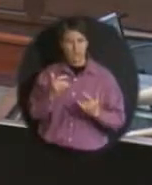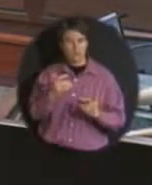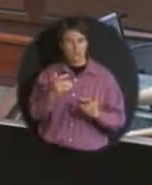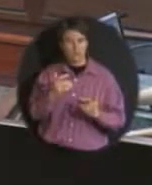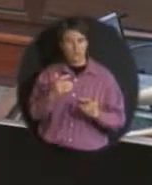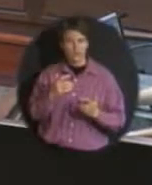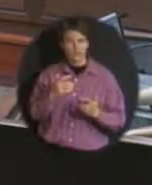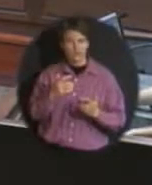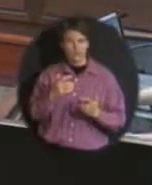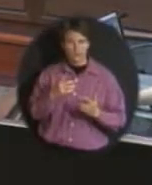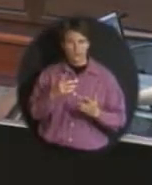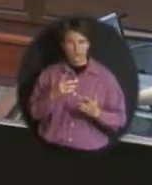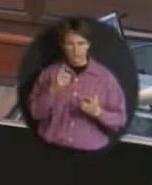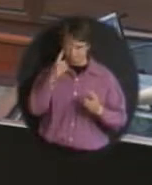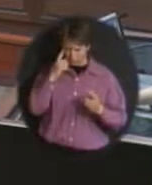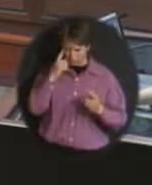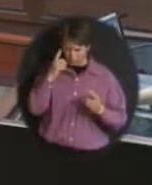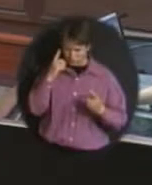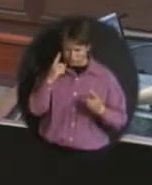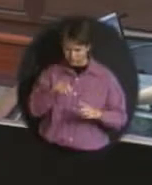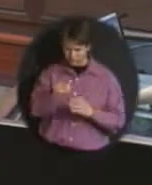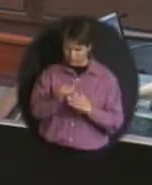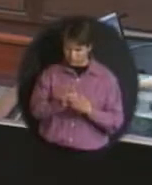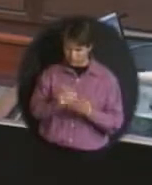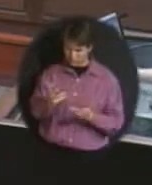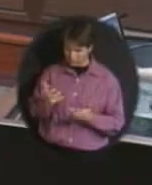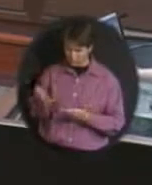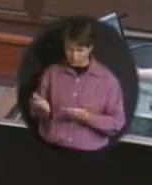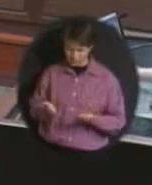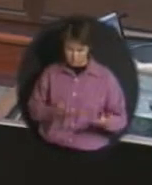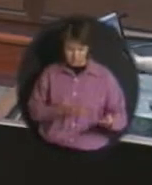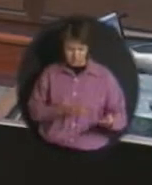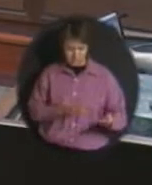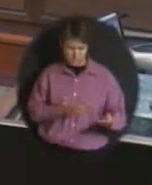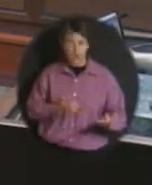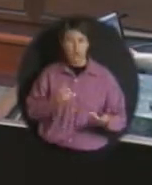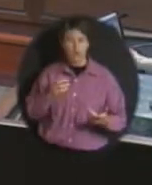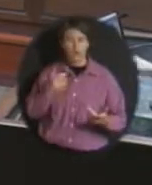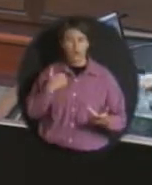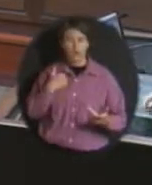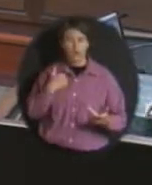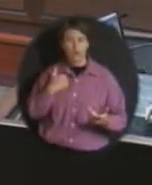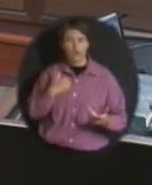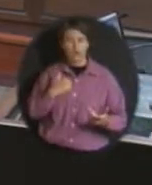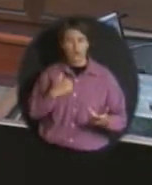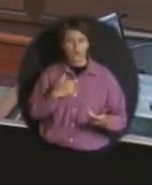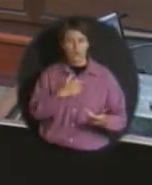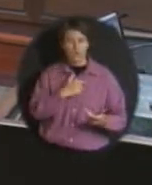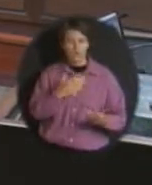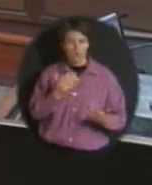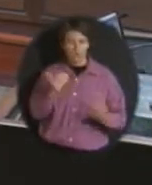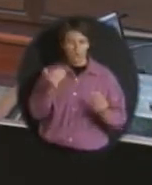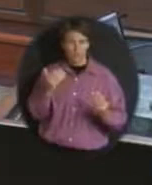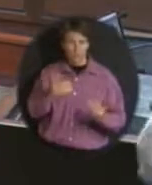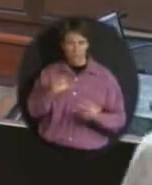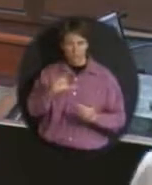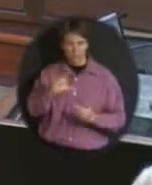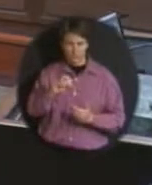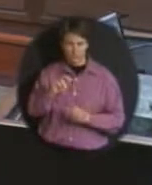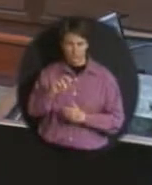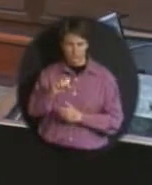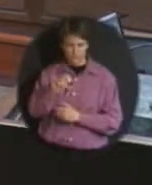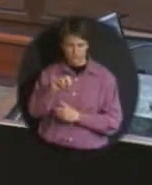would you like to do the consent agenda before we go to all right, okay. So we would move on to the consent